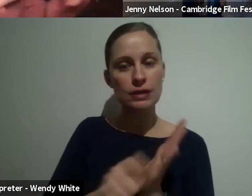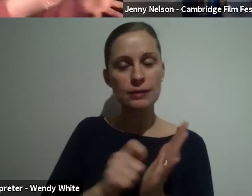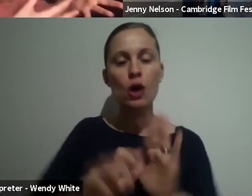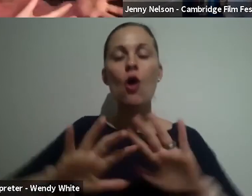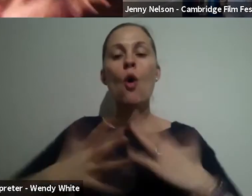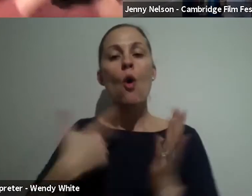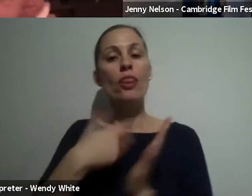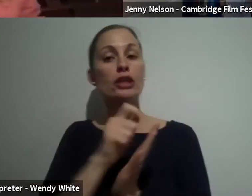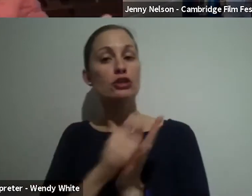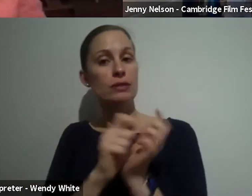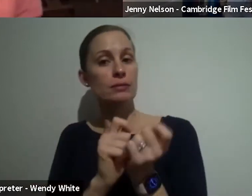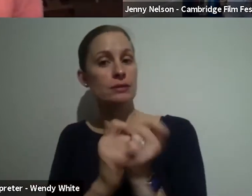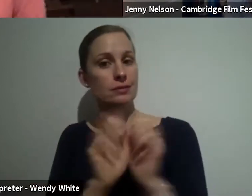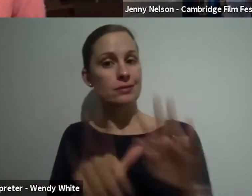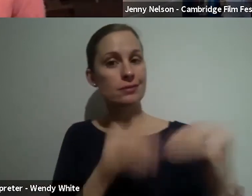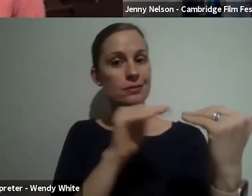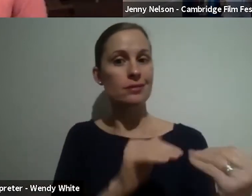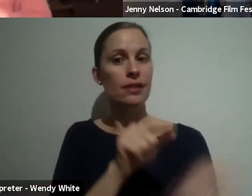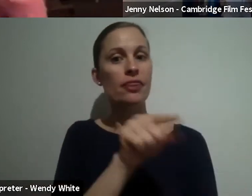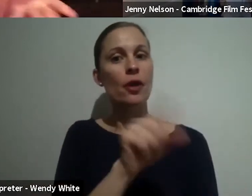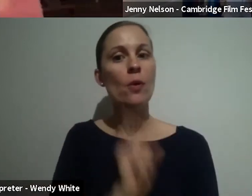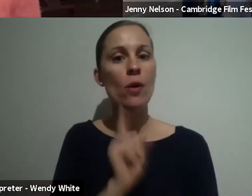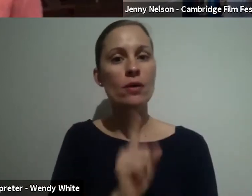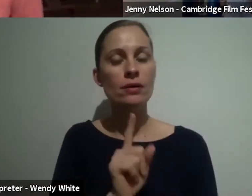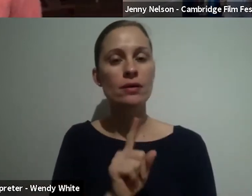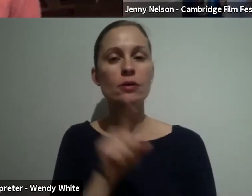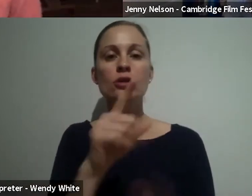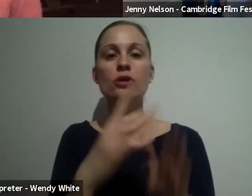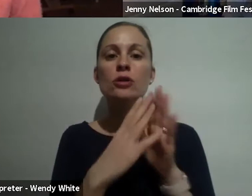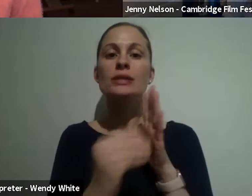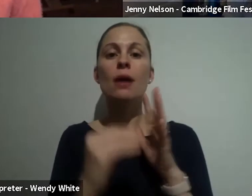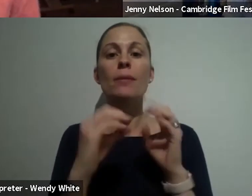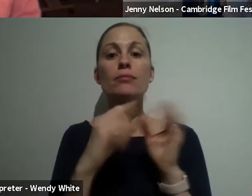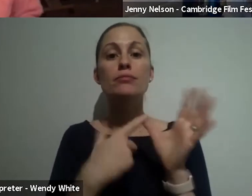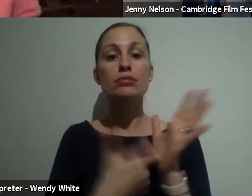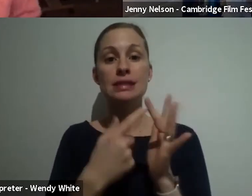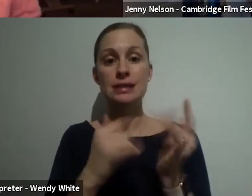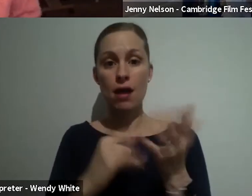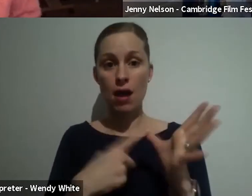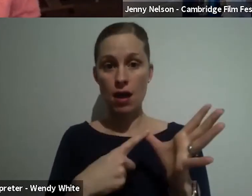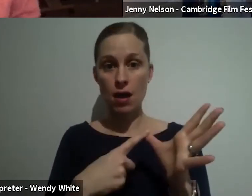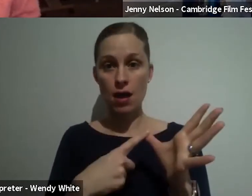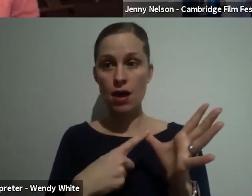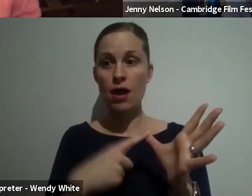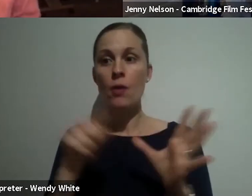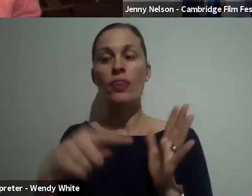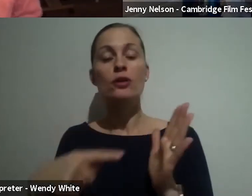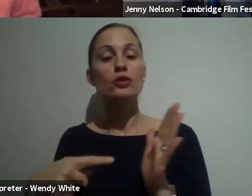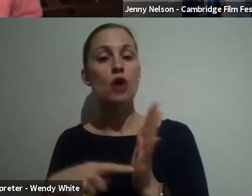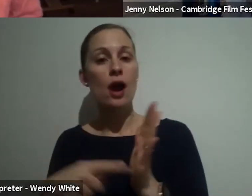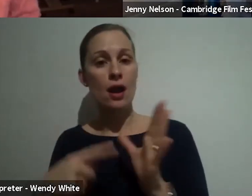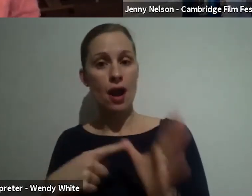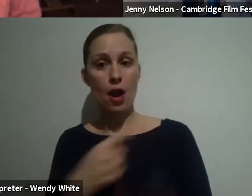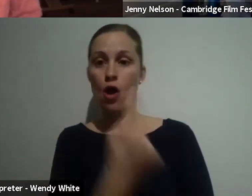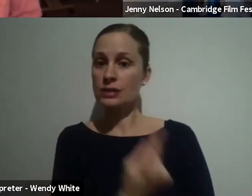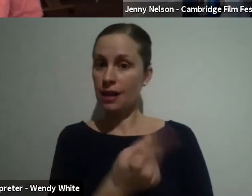way they were. And I don't know, for example, with Brisa, which is played by Zoe Arnau, that she is from